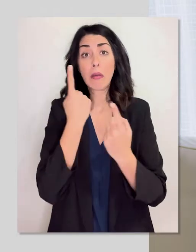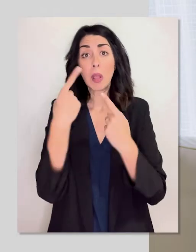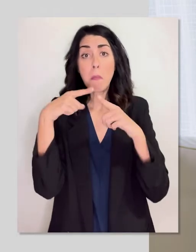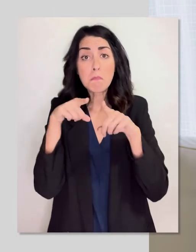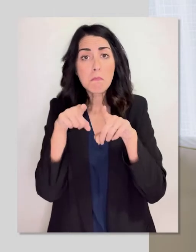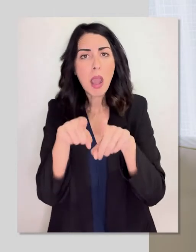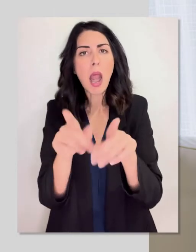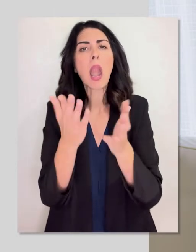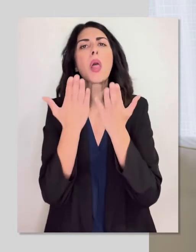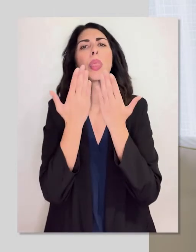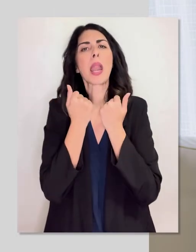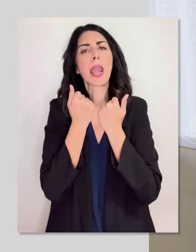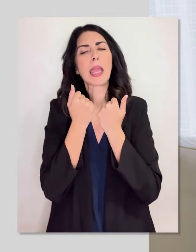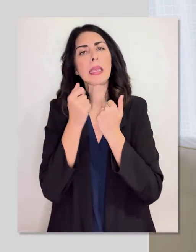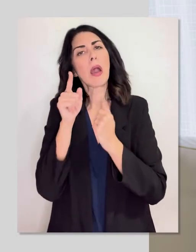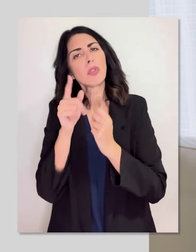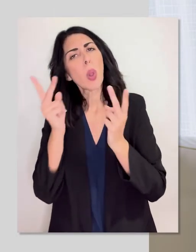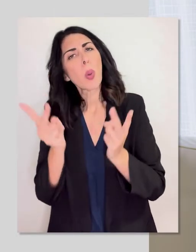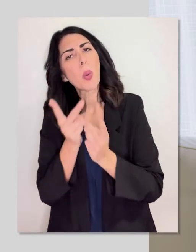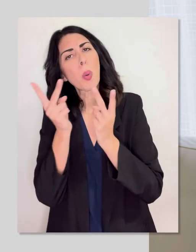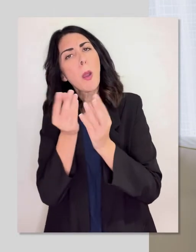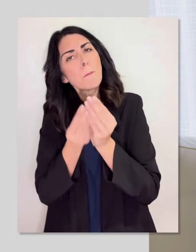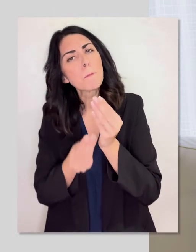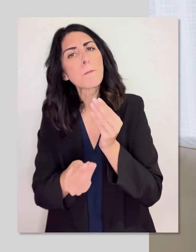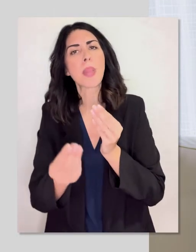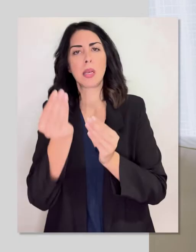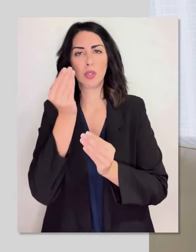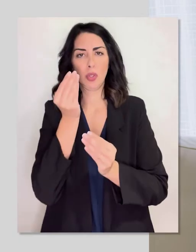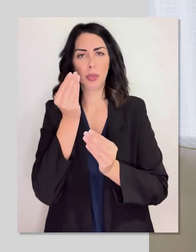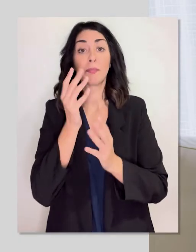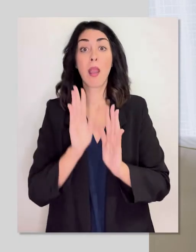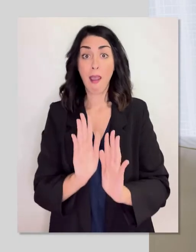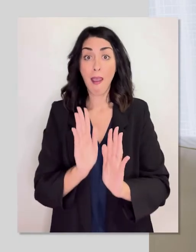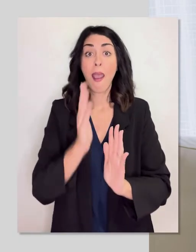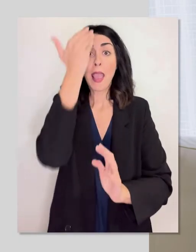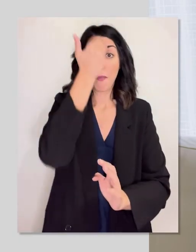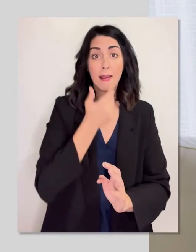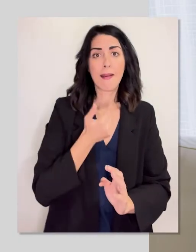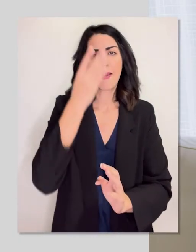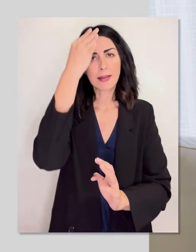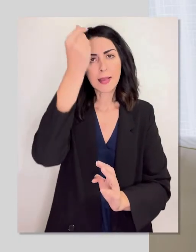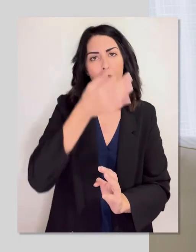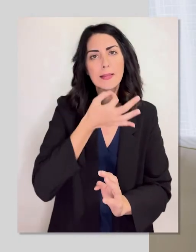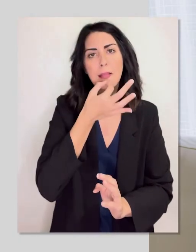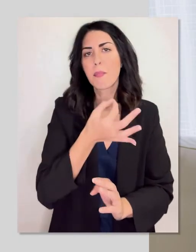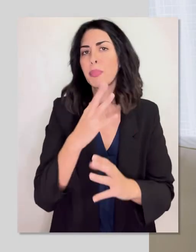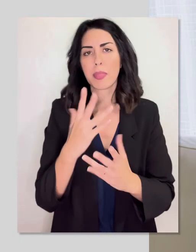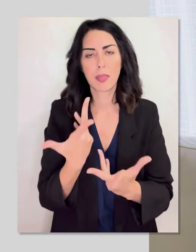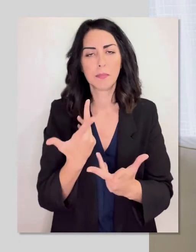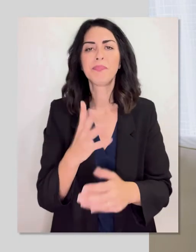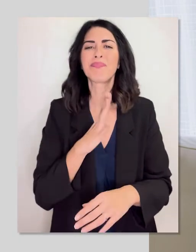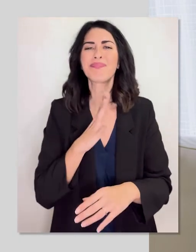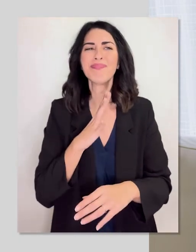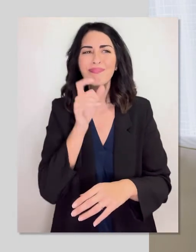with migraine, people don't like to move because the slightest movement can make the pain worse. But